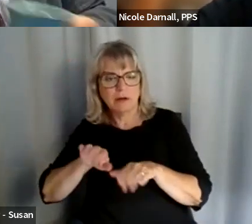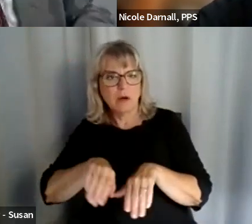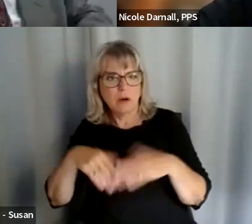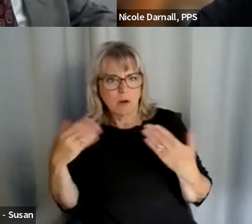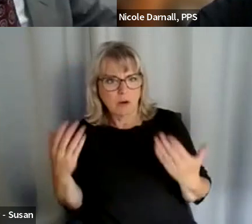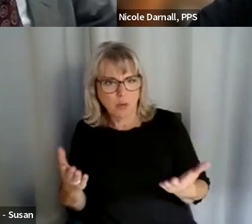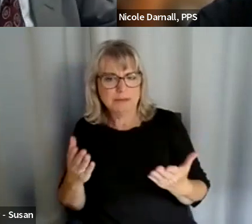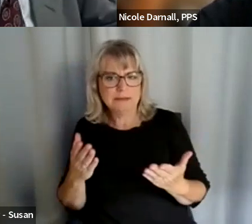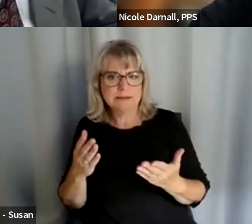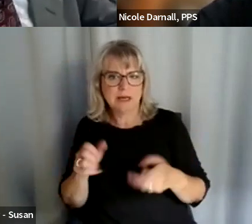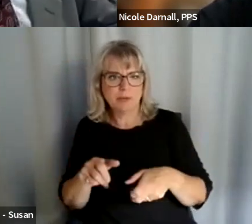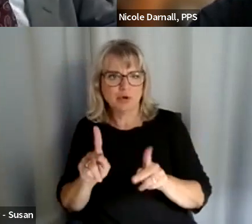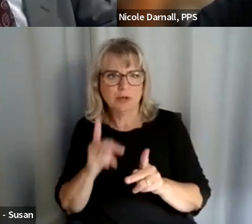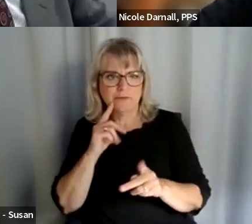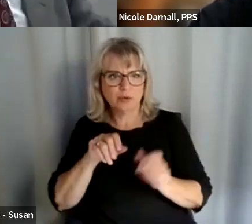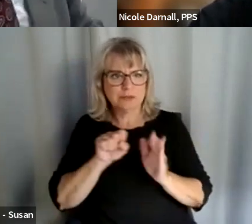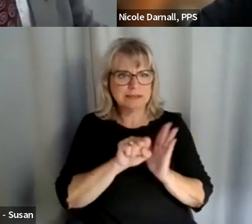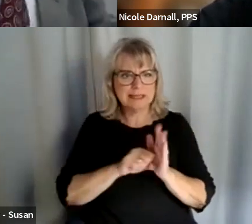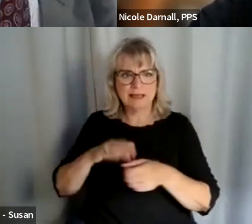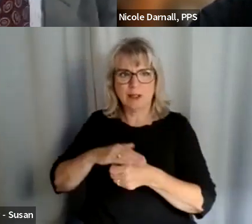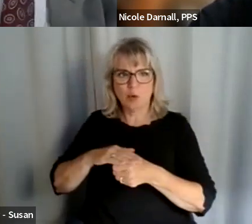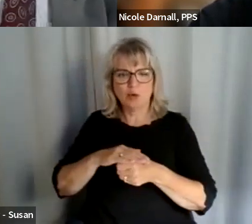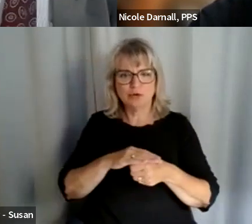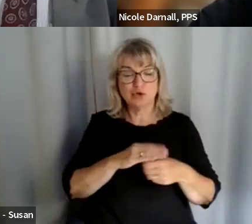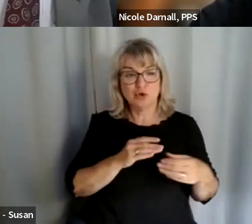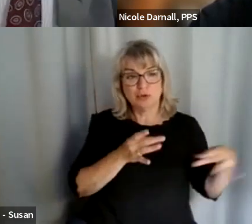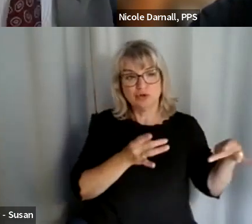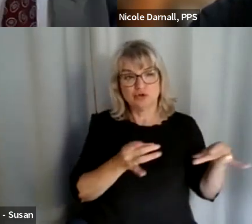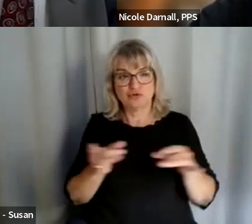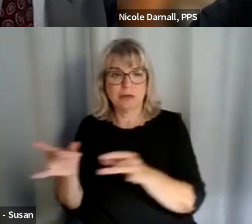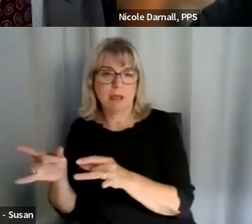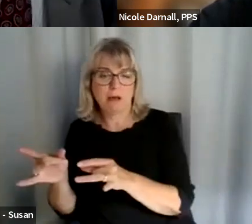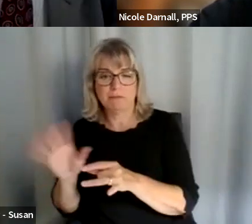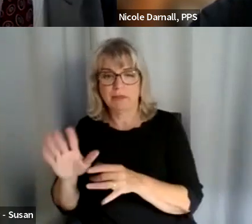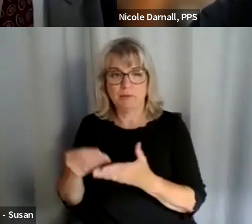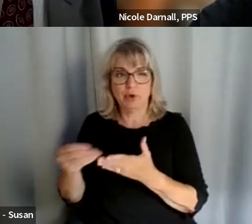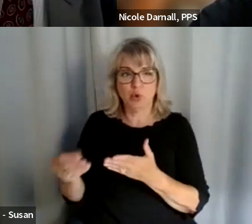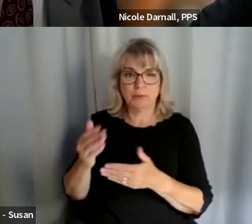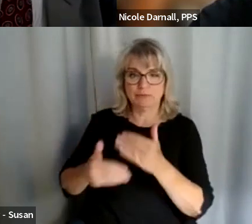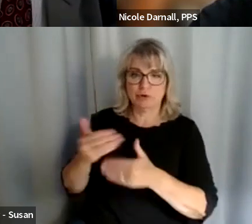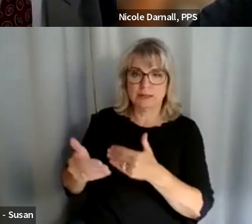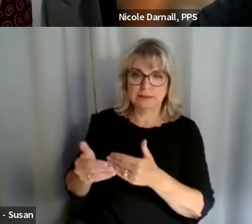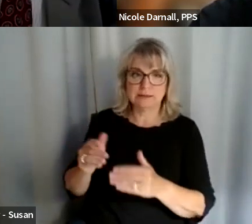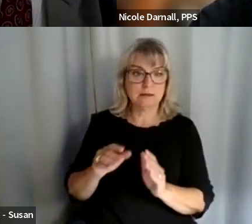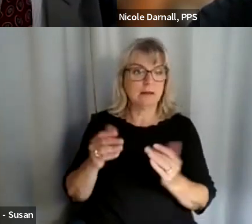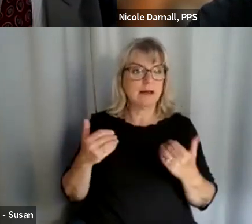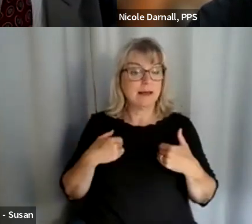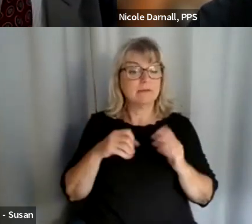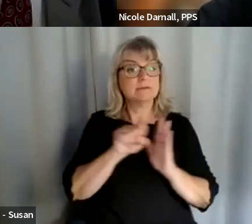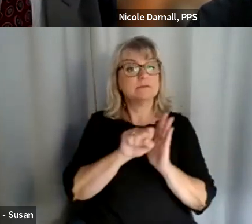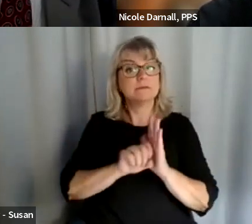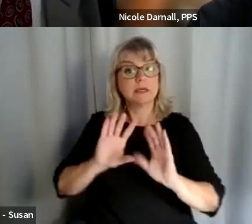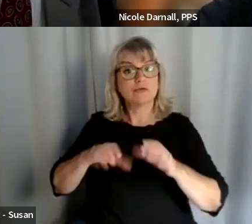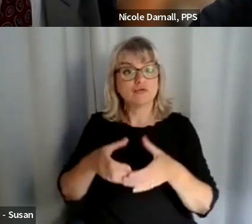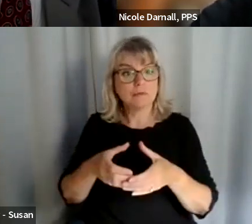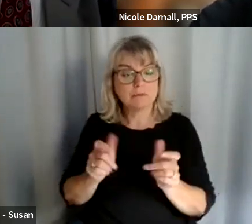use by the state and locals to streamline the procurement process writ large. there is a state group that has the